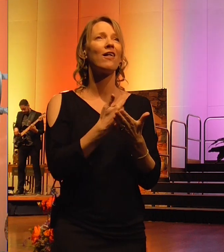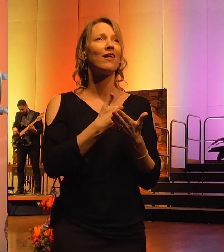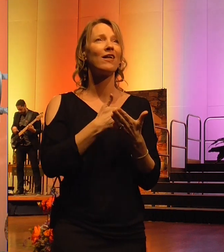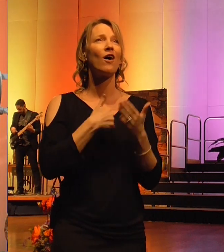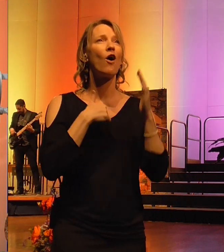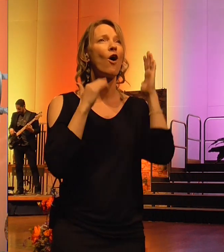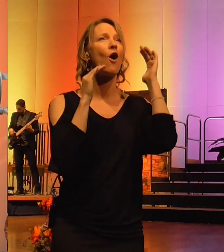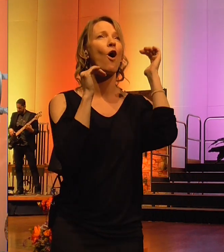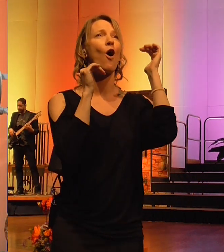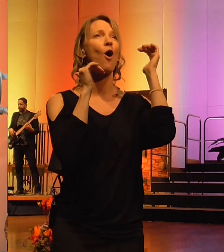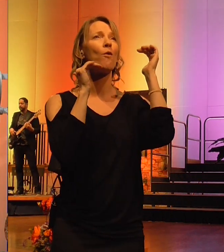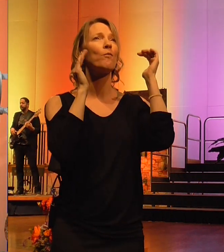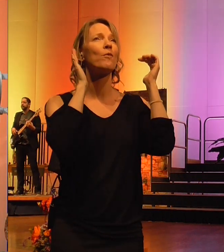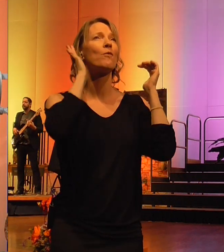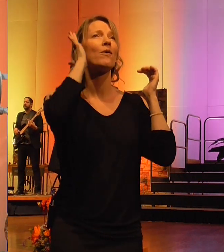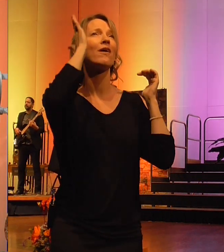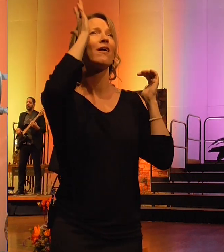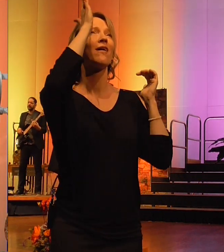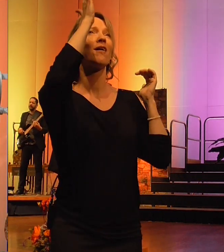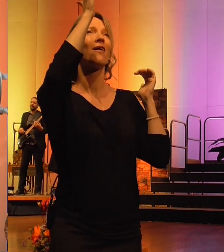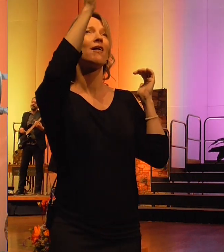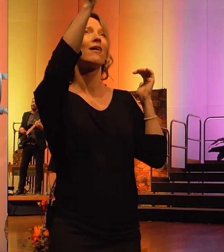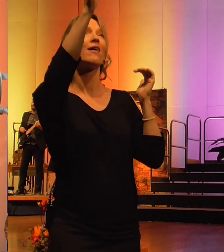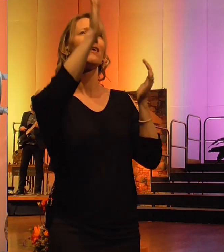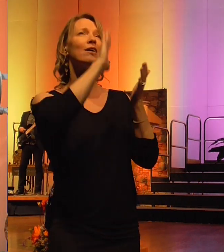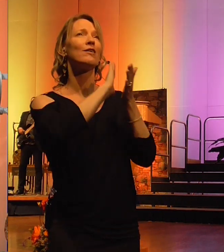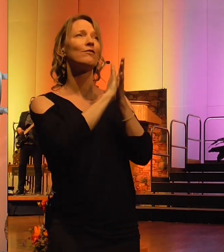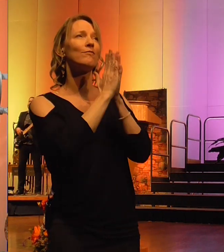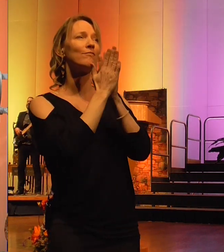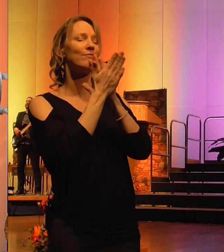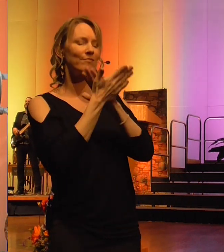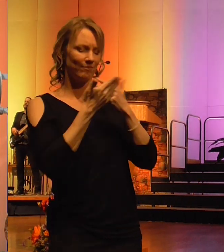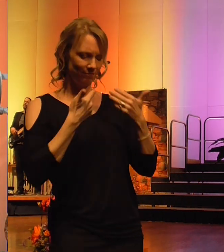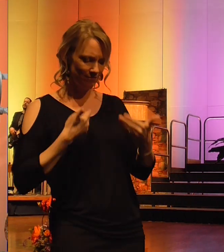all that I hope I will be,